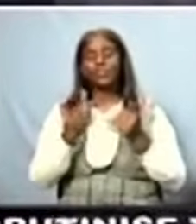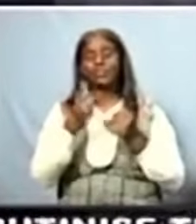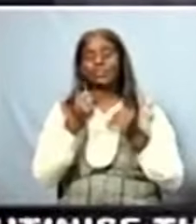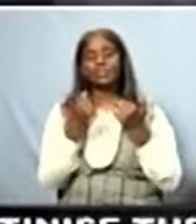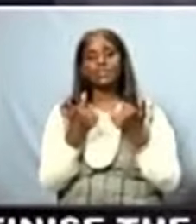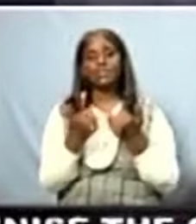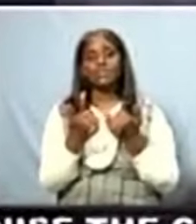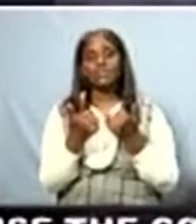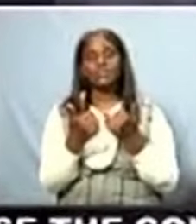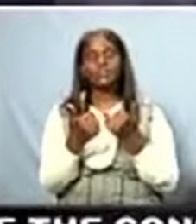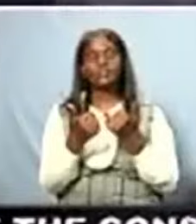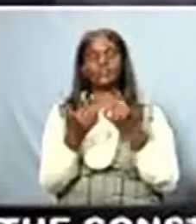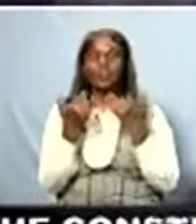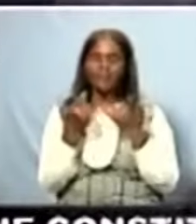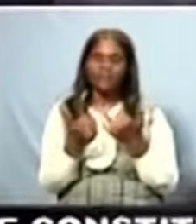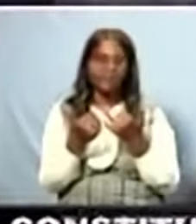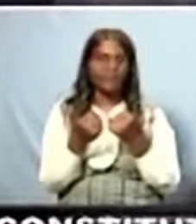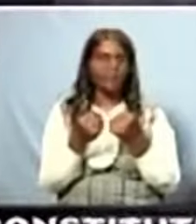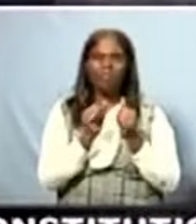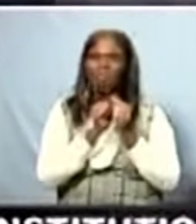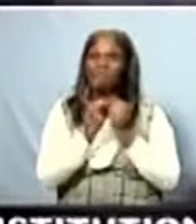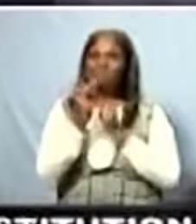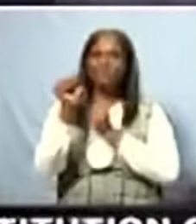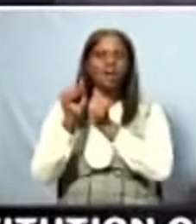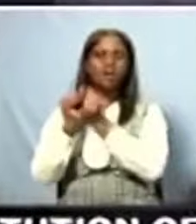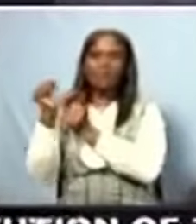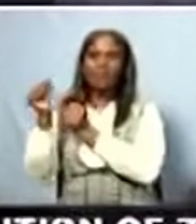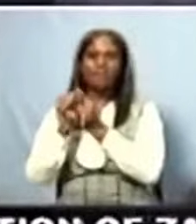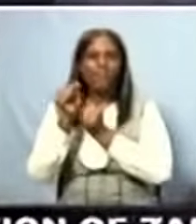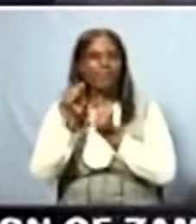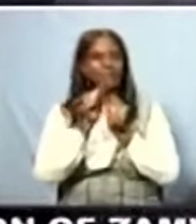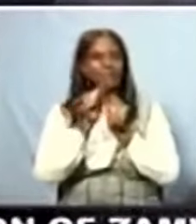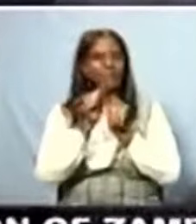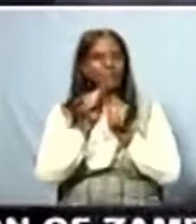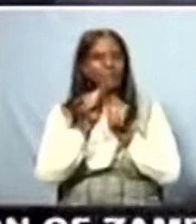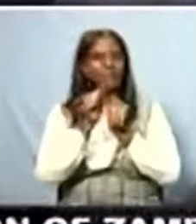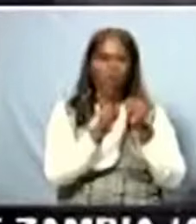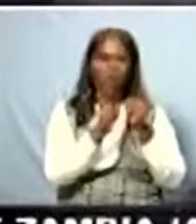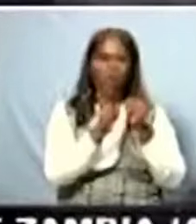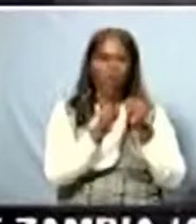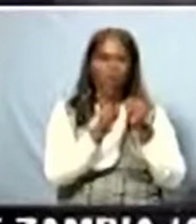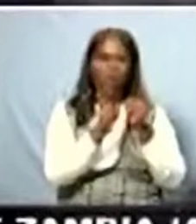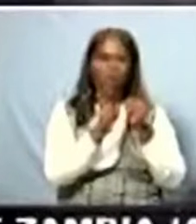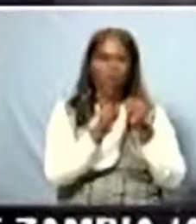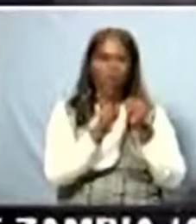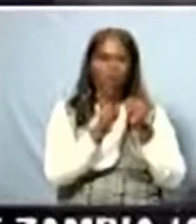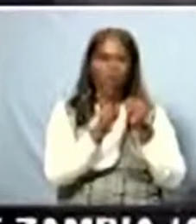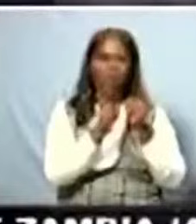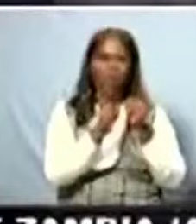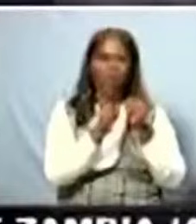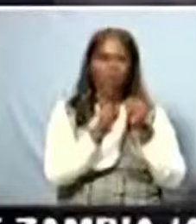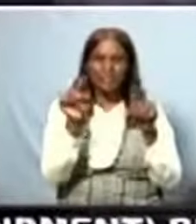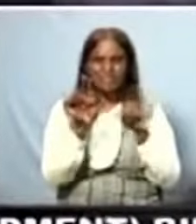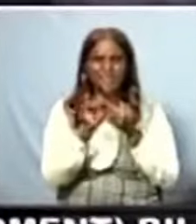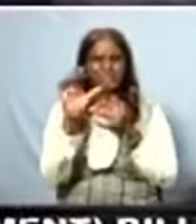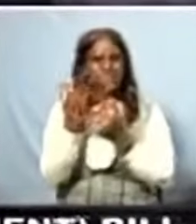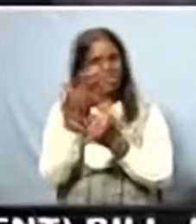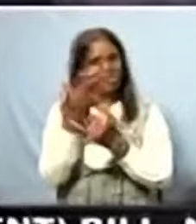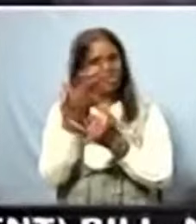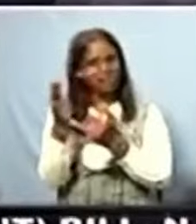are walking long distances to cast their votes. Is the